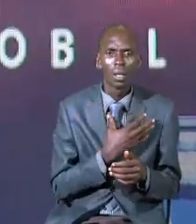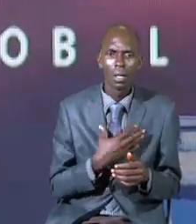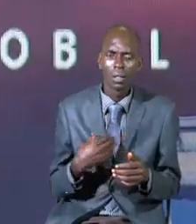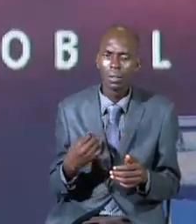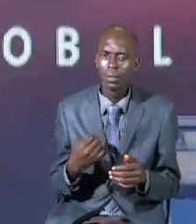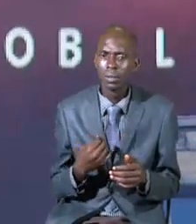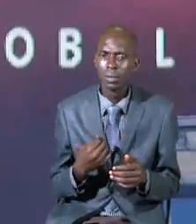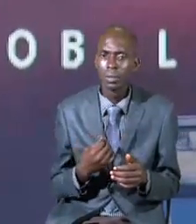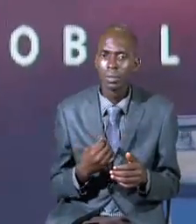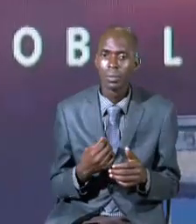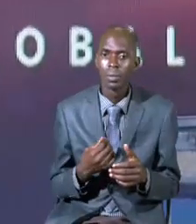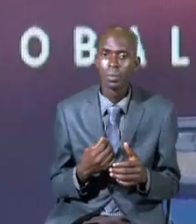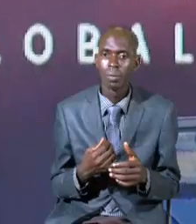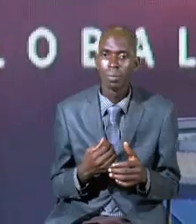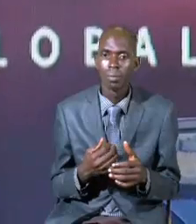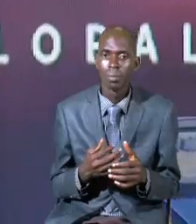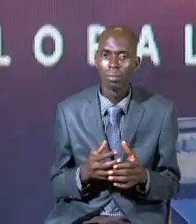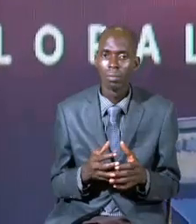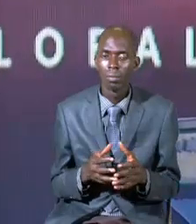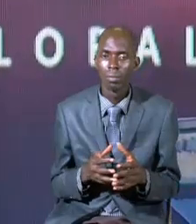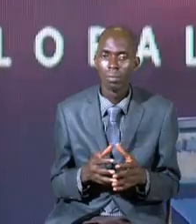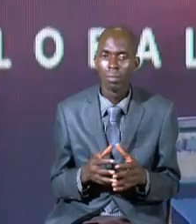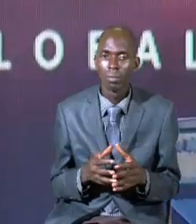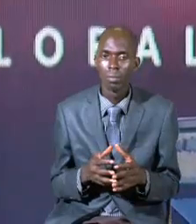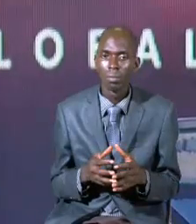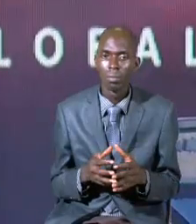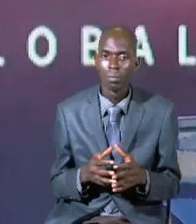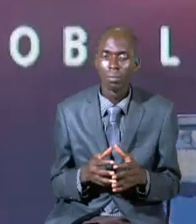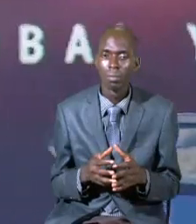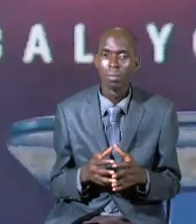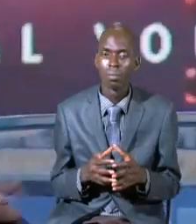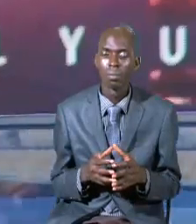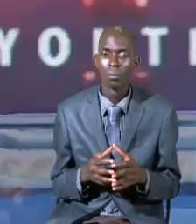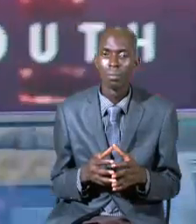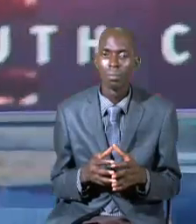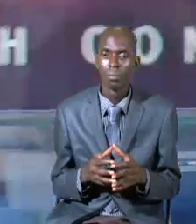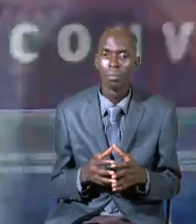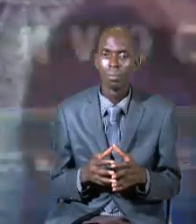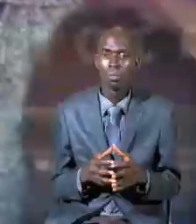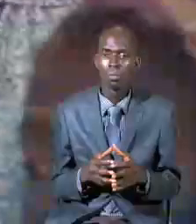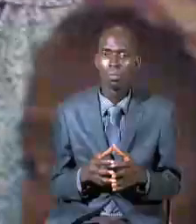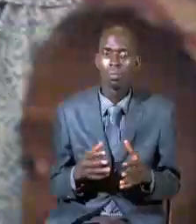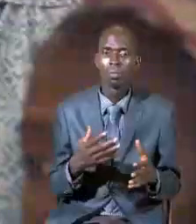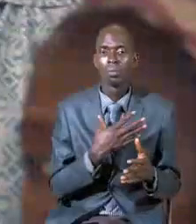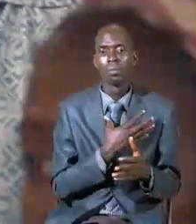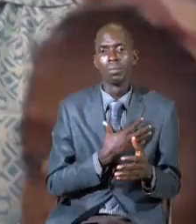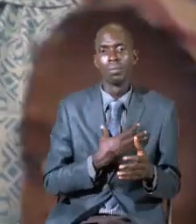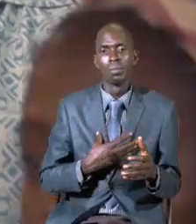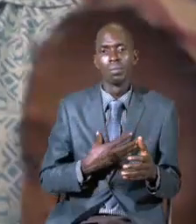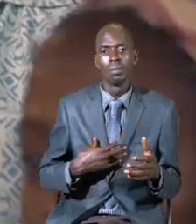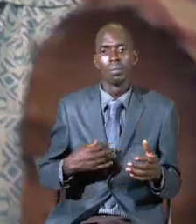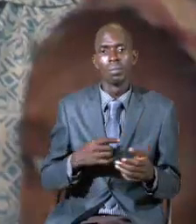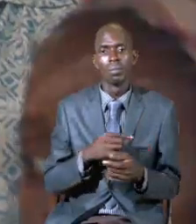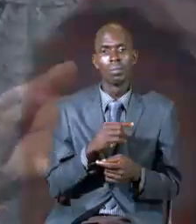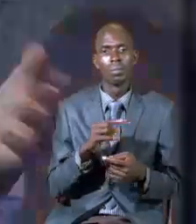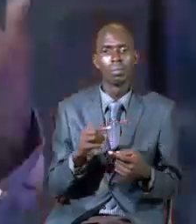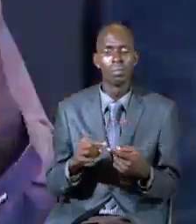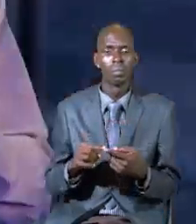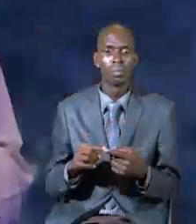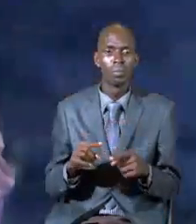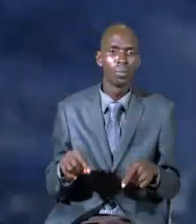he was a great teacher, I went to visit him. And when I got to him, who is it?